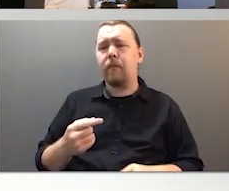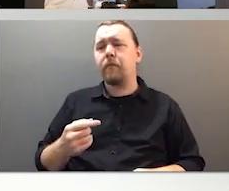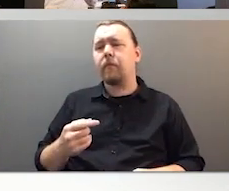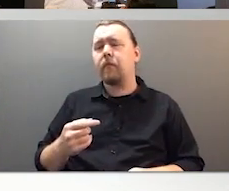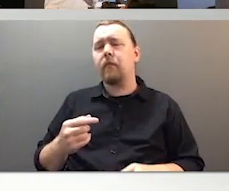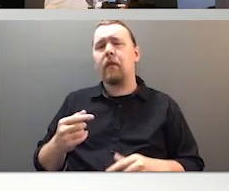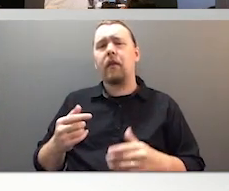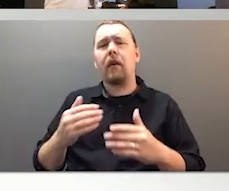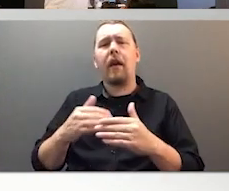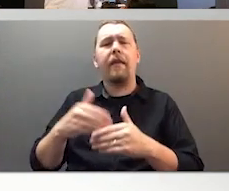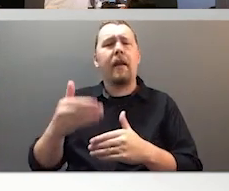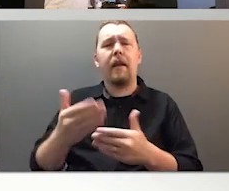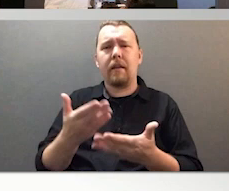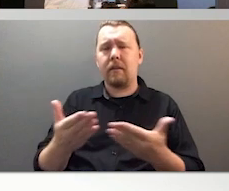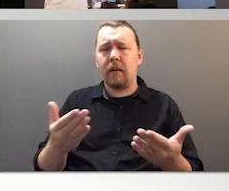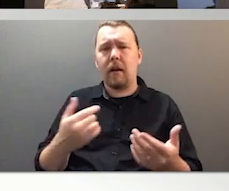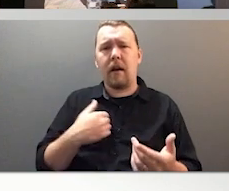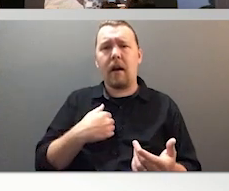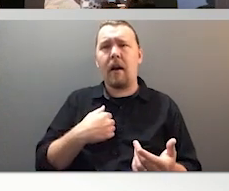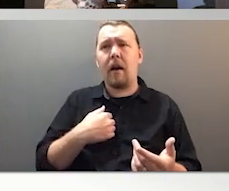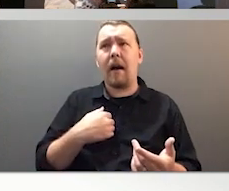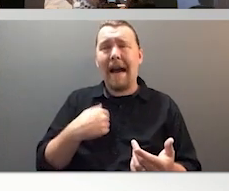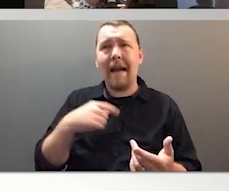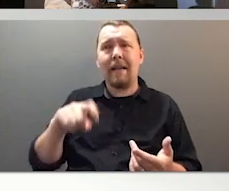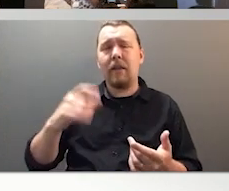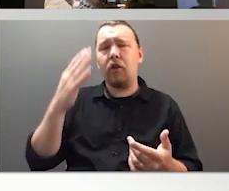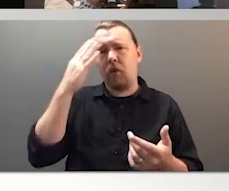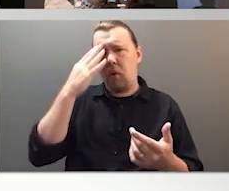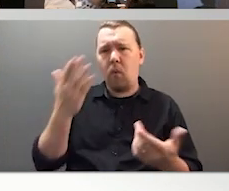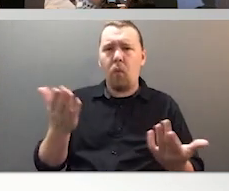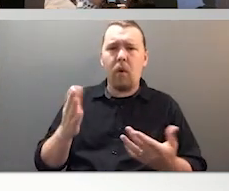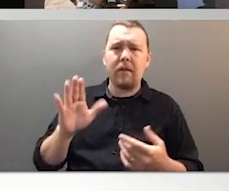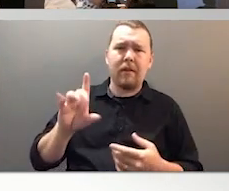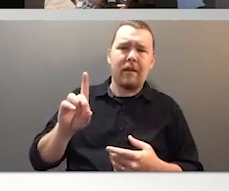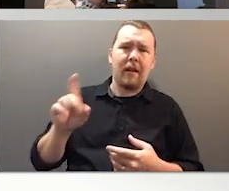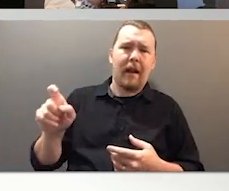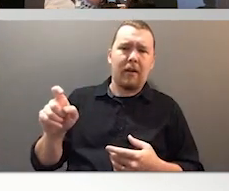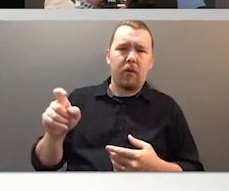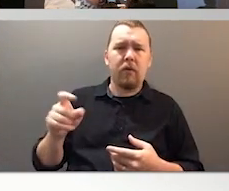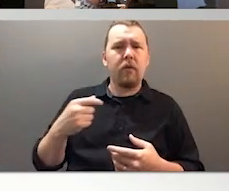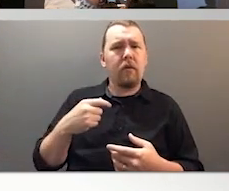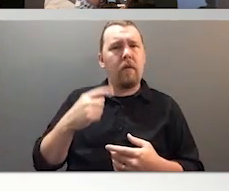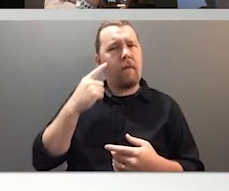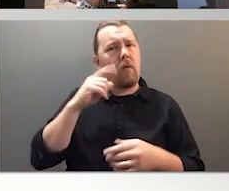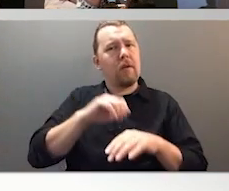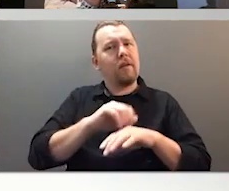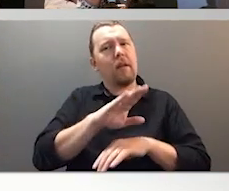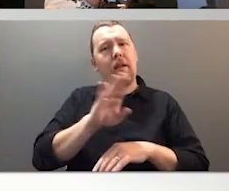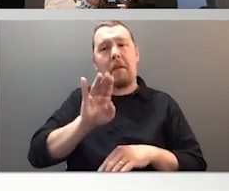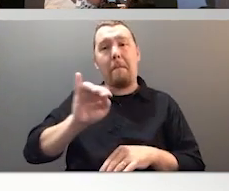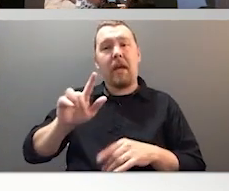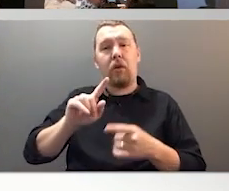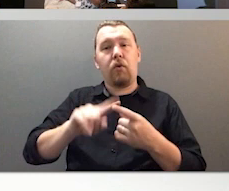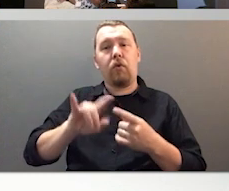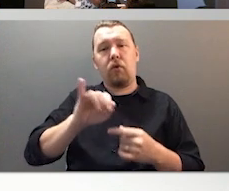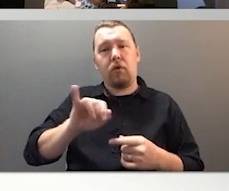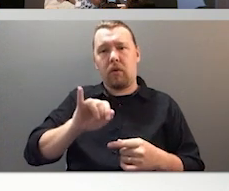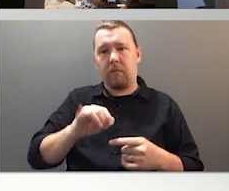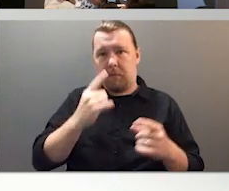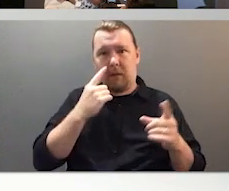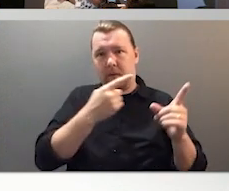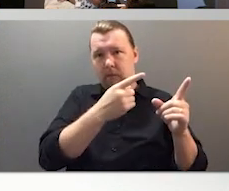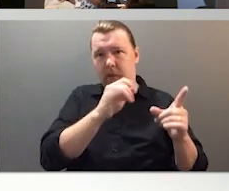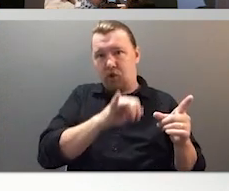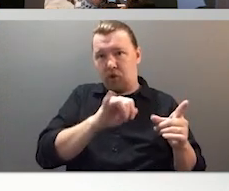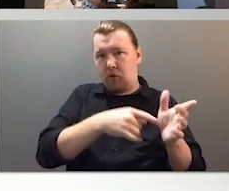is I need to know the diagnosis if I'm billing insurance, because they require it, but otherwise I don't